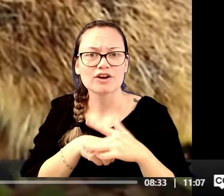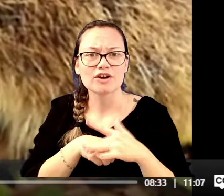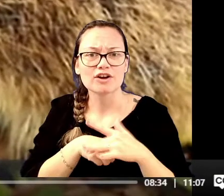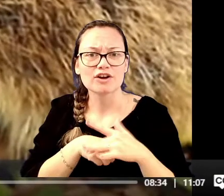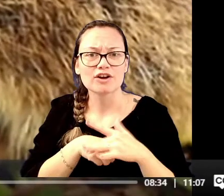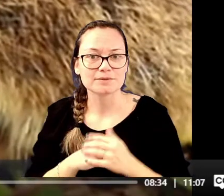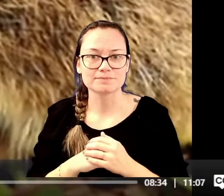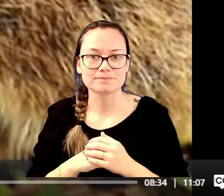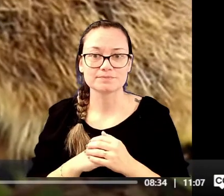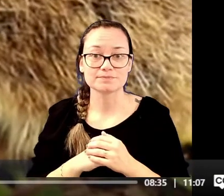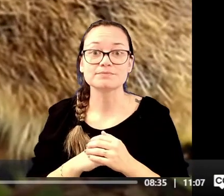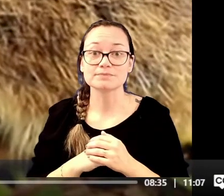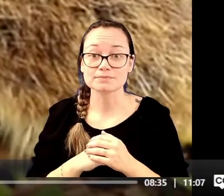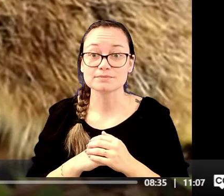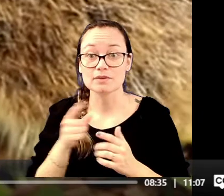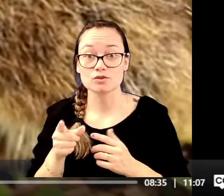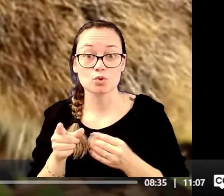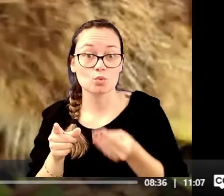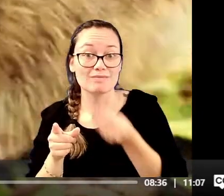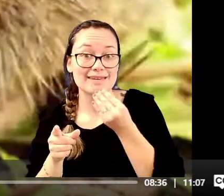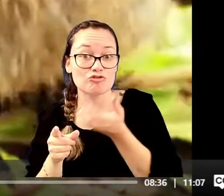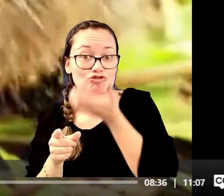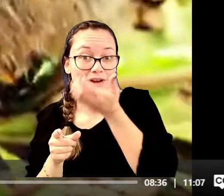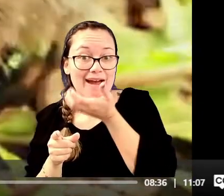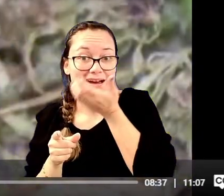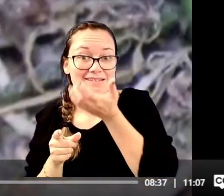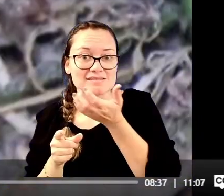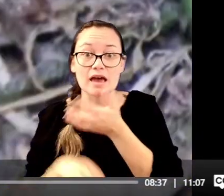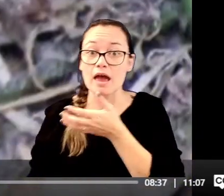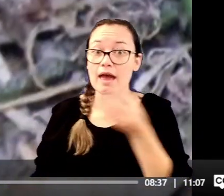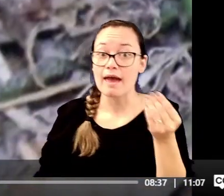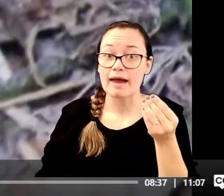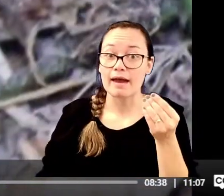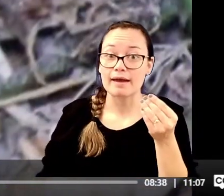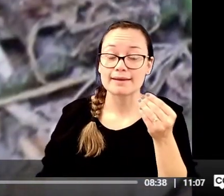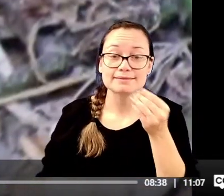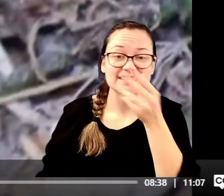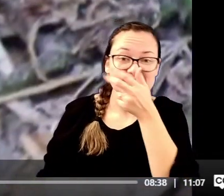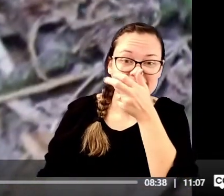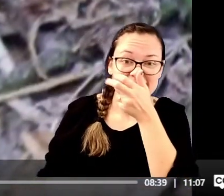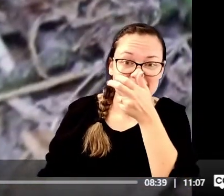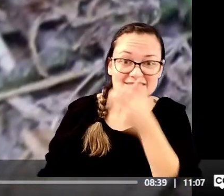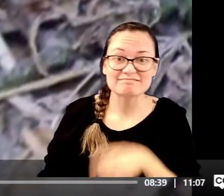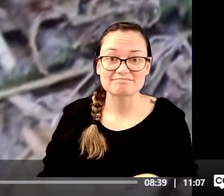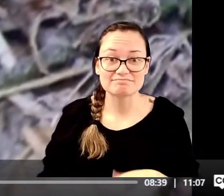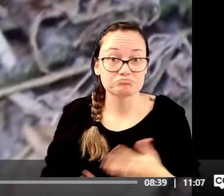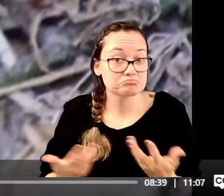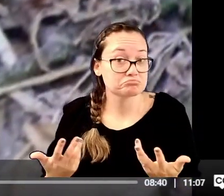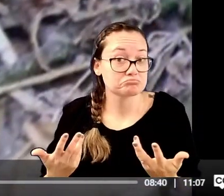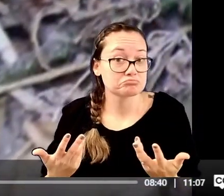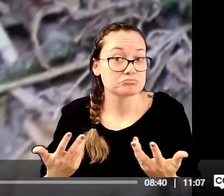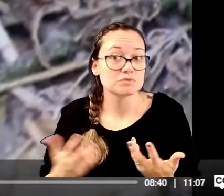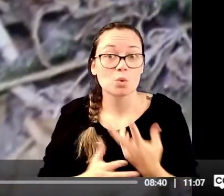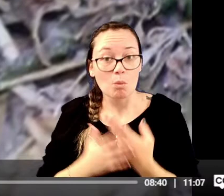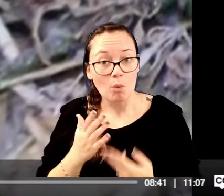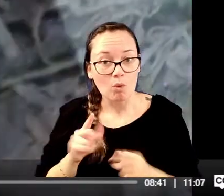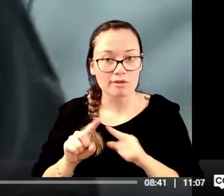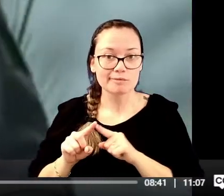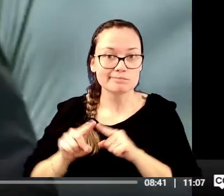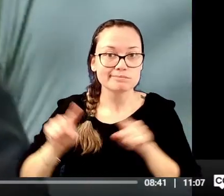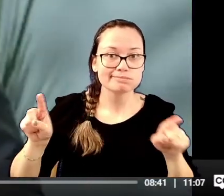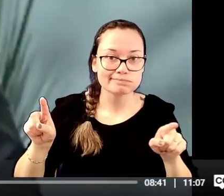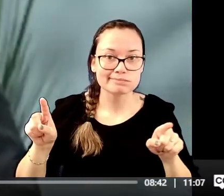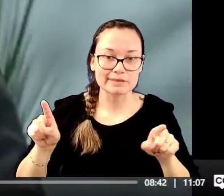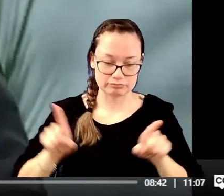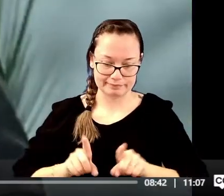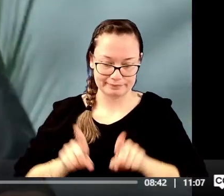eat it. So this mouse could eat grass seeds, but it could also eat a grasshopper or any type of cricket or insect or anything like that. So whatever's around available